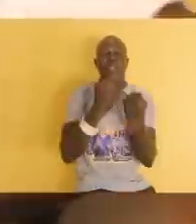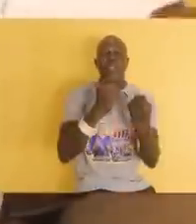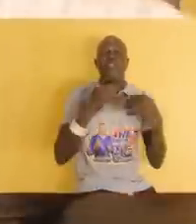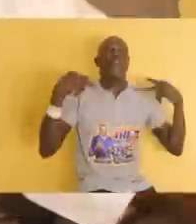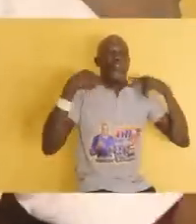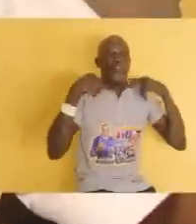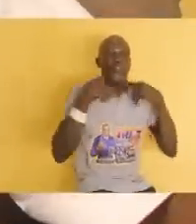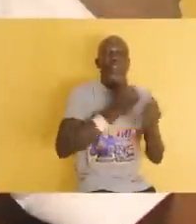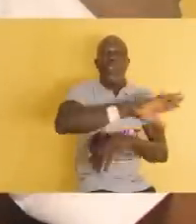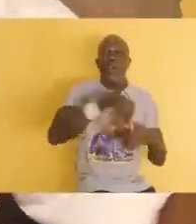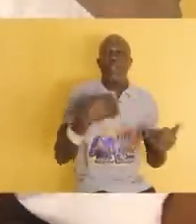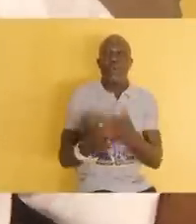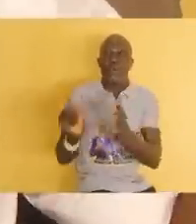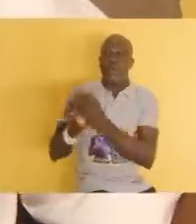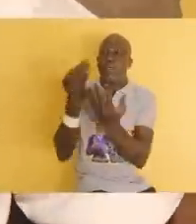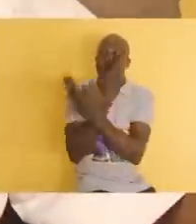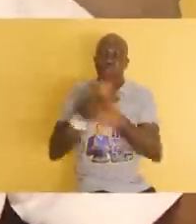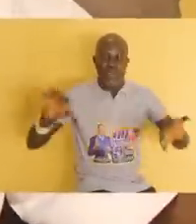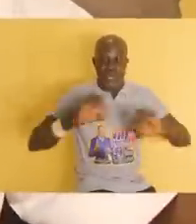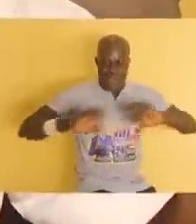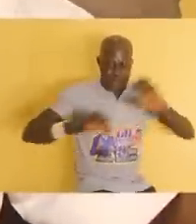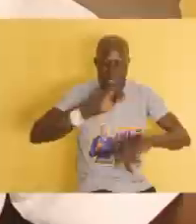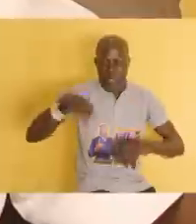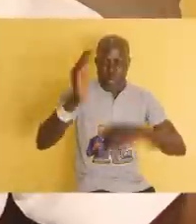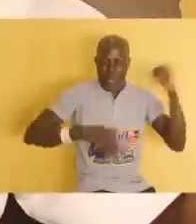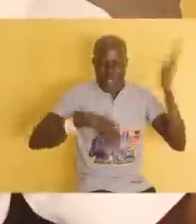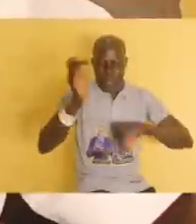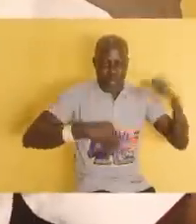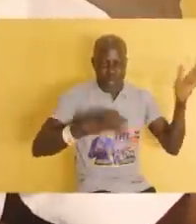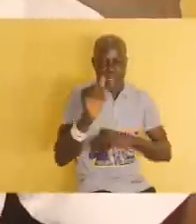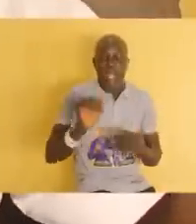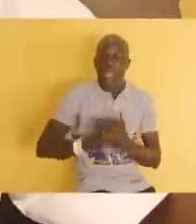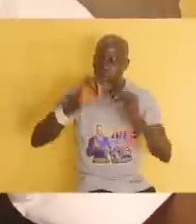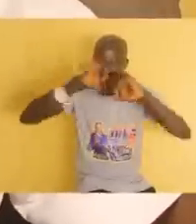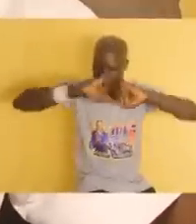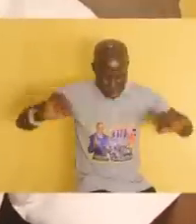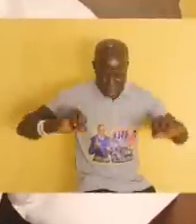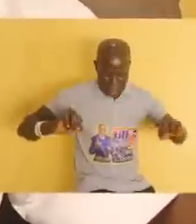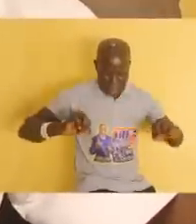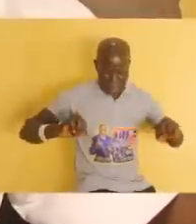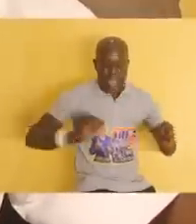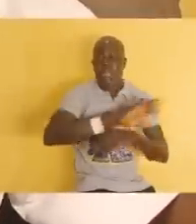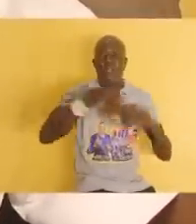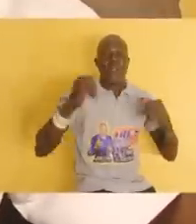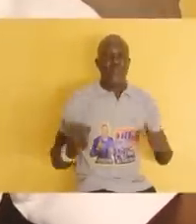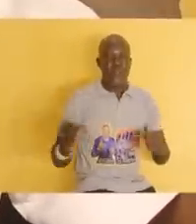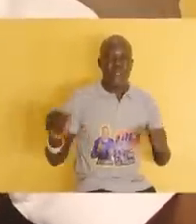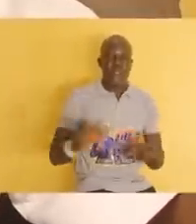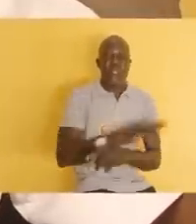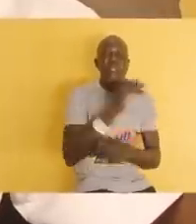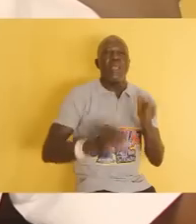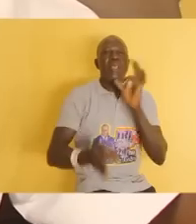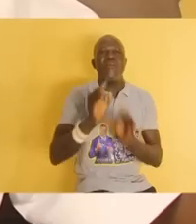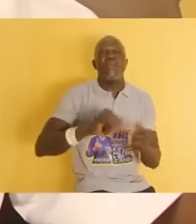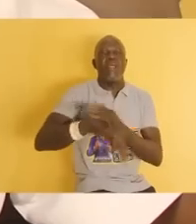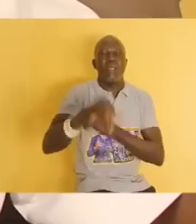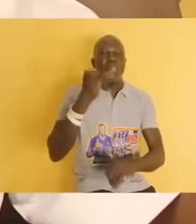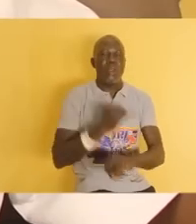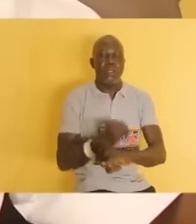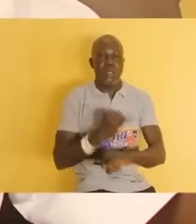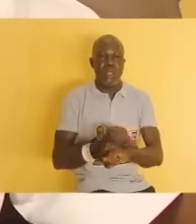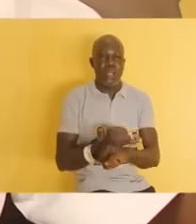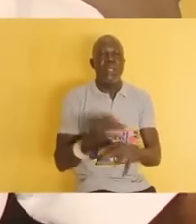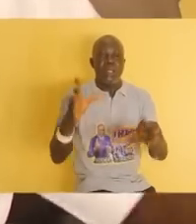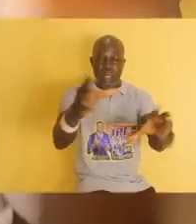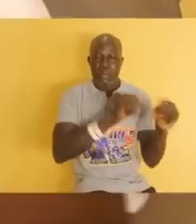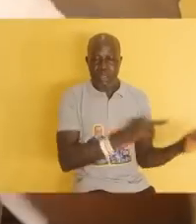I dey that you away. We break you. O to ha video go re. Mother for the use of. I ja. To pray, ni agbara to ba wa ninu ibadan if any bad